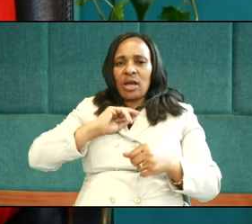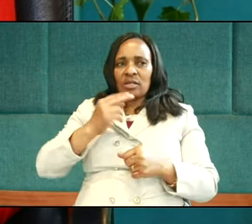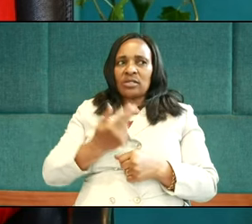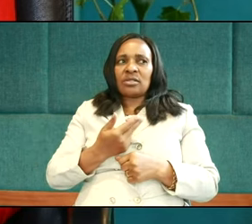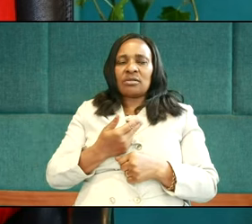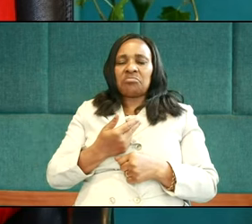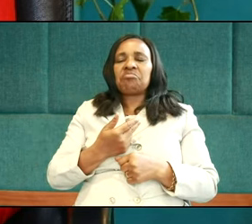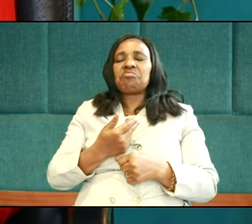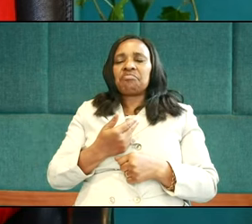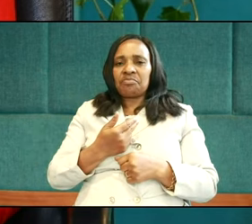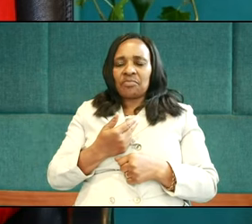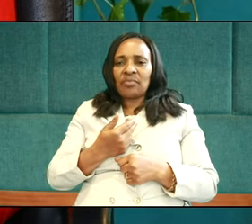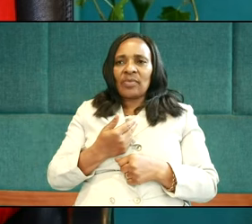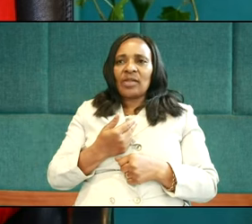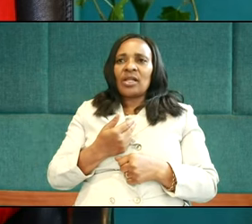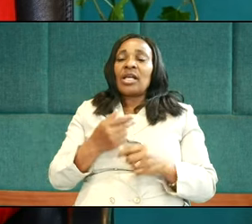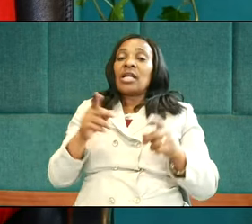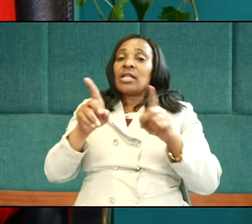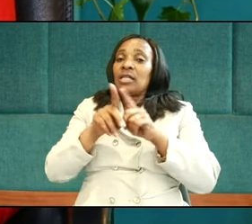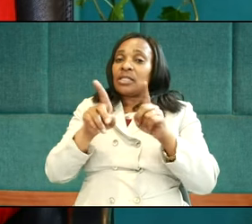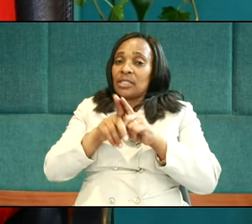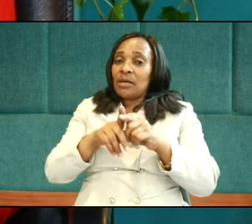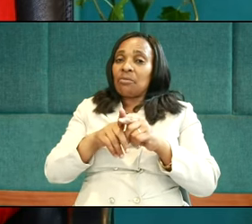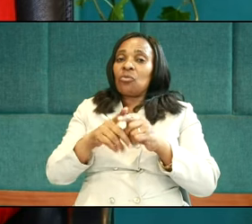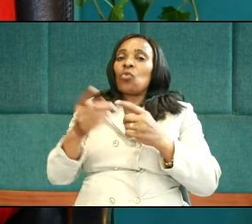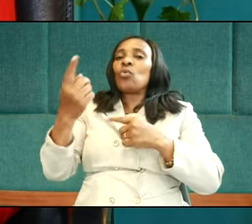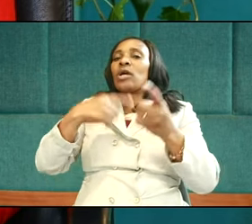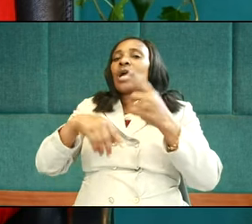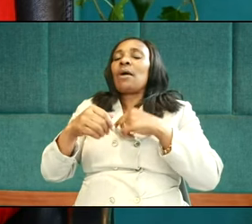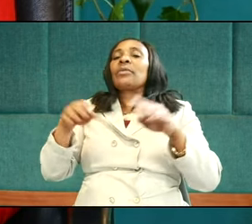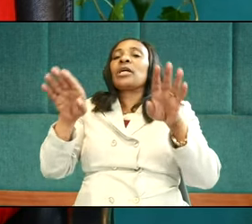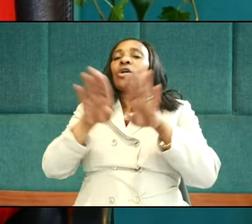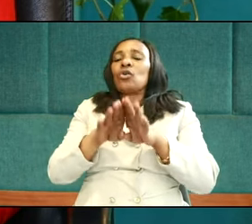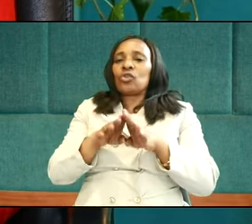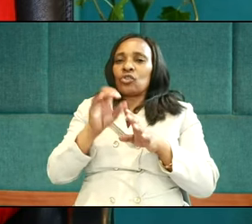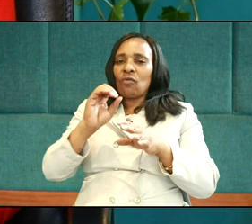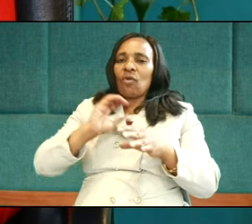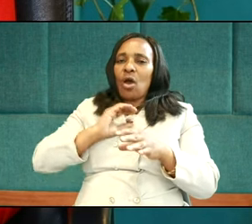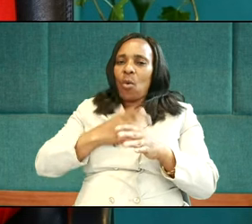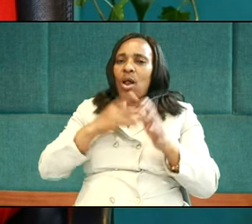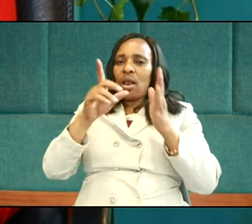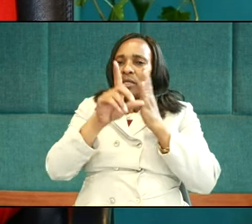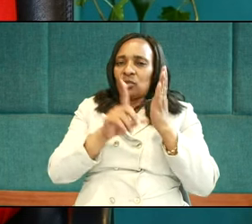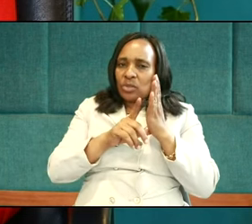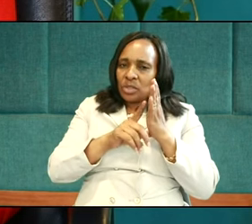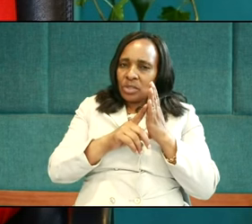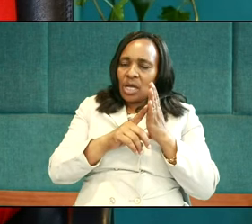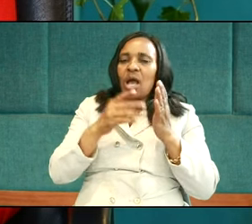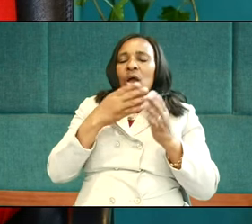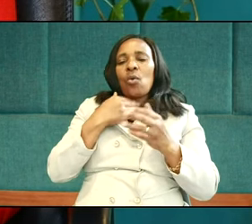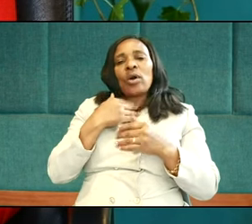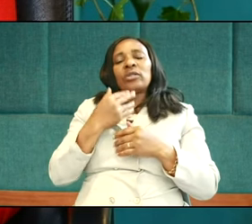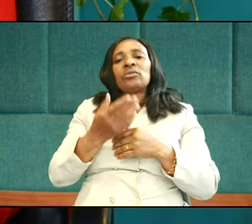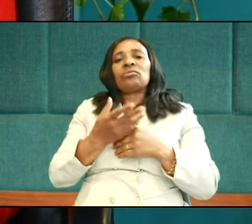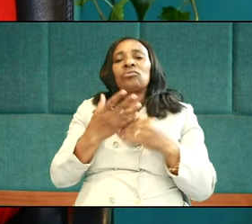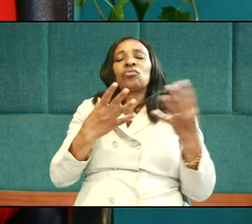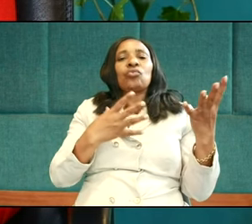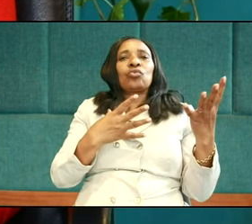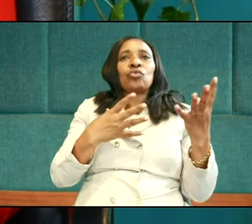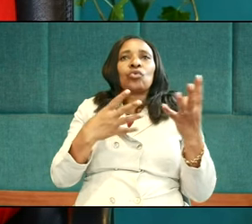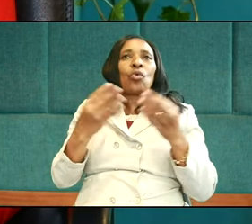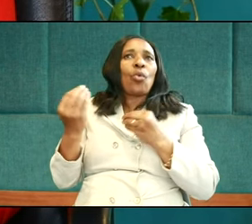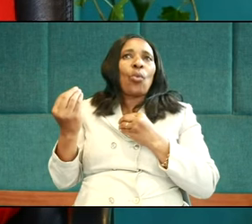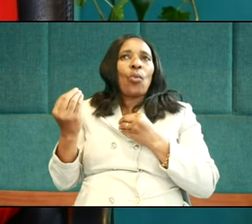Yeah. And even as we come to the close of our lesson, I just want to go, you